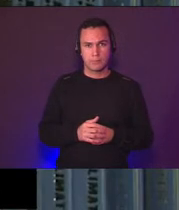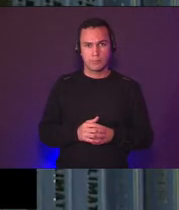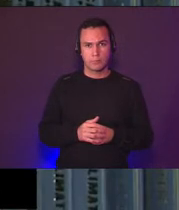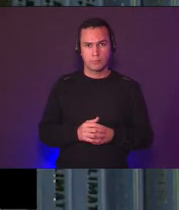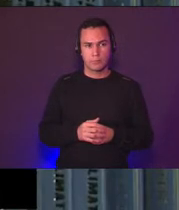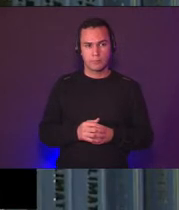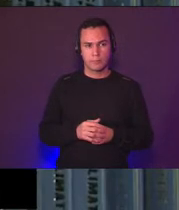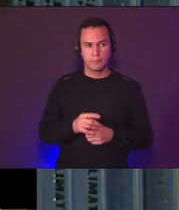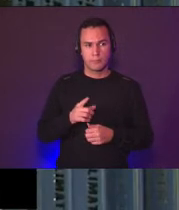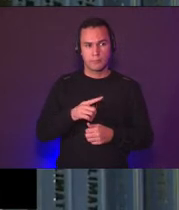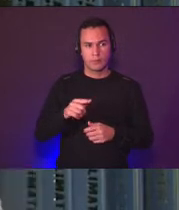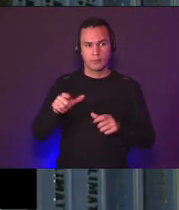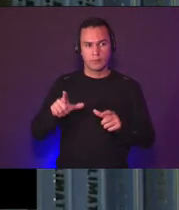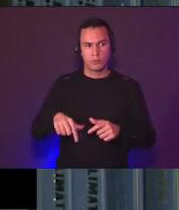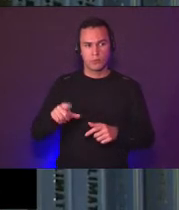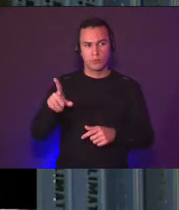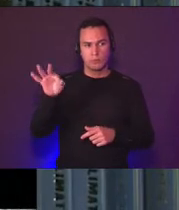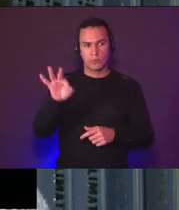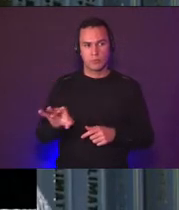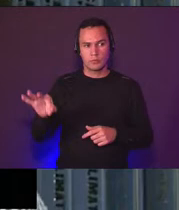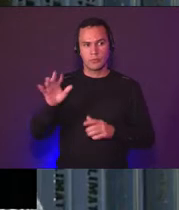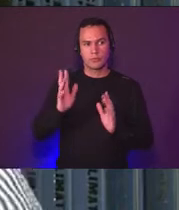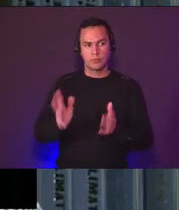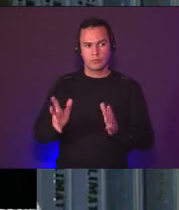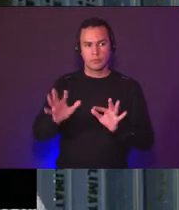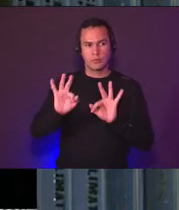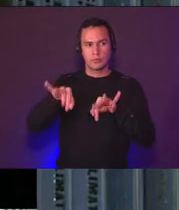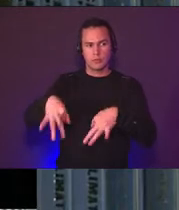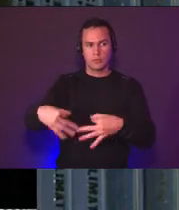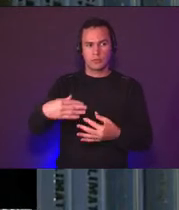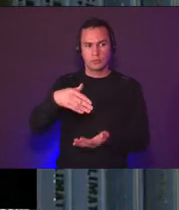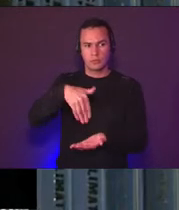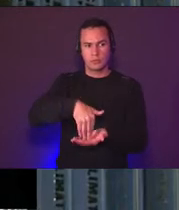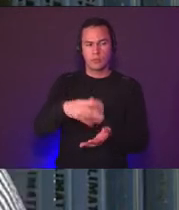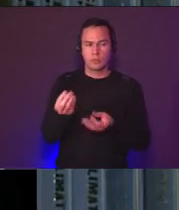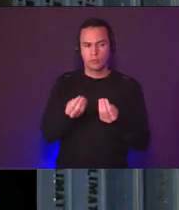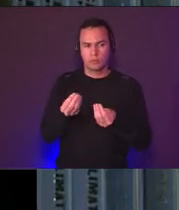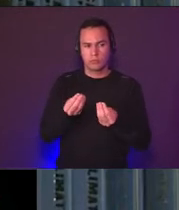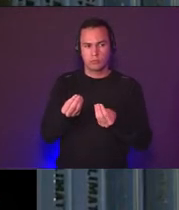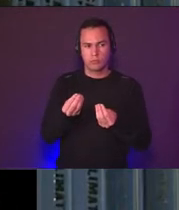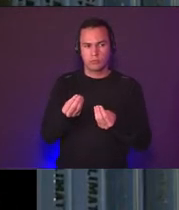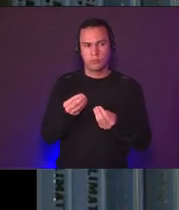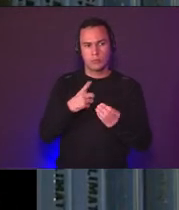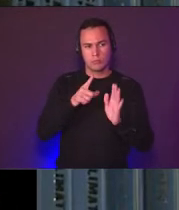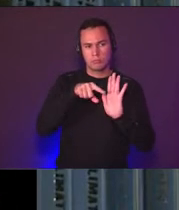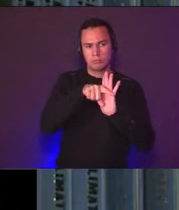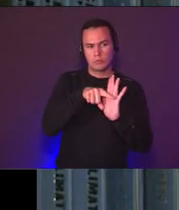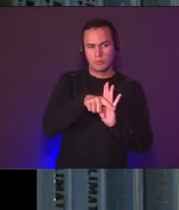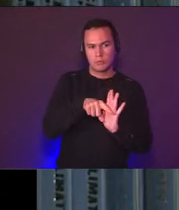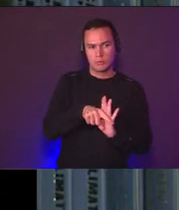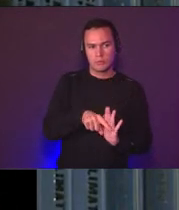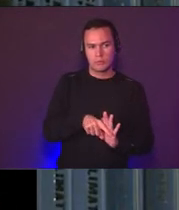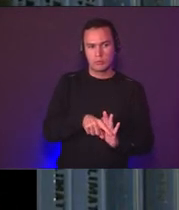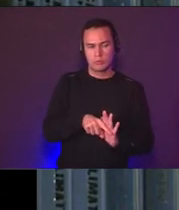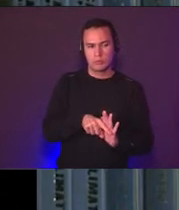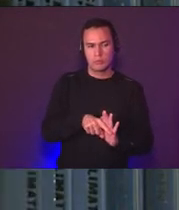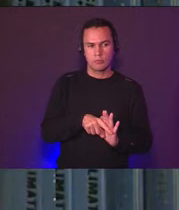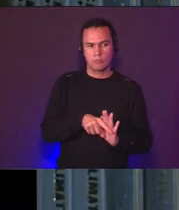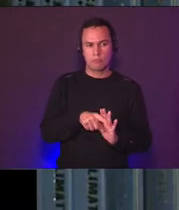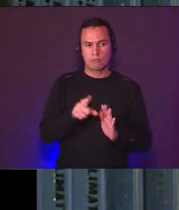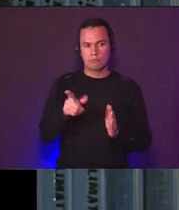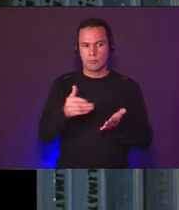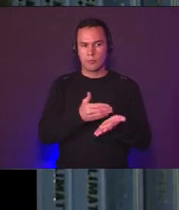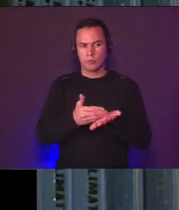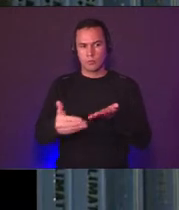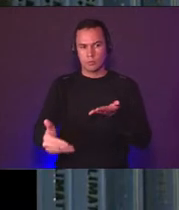University of California had finished a project on the Watts riot, which was 2 years earlier, and had just published it. I think the AP carried it that same